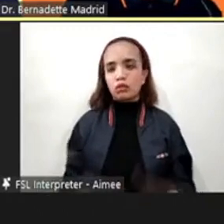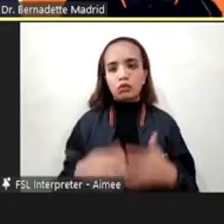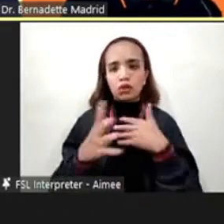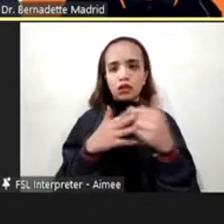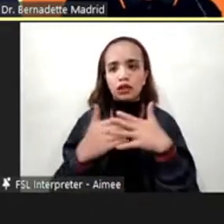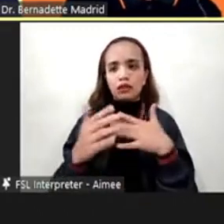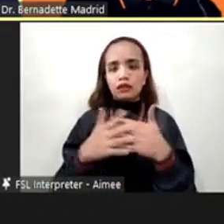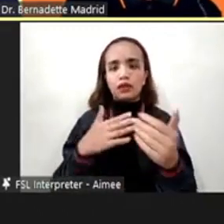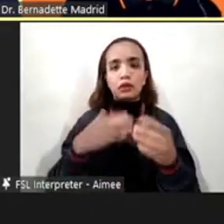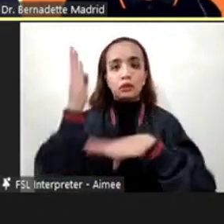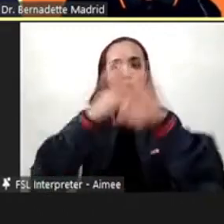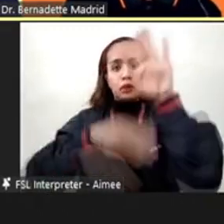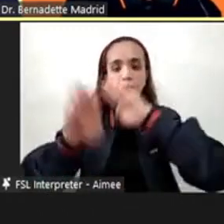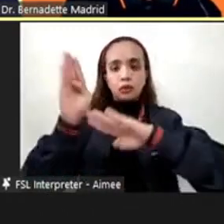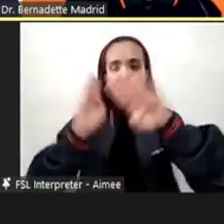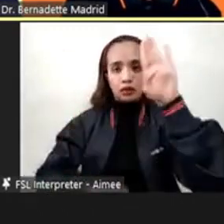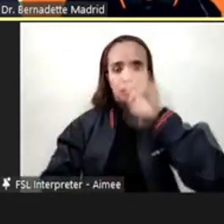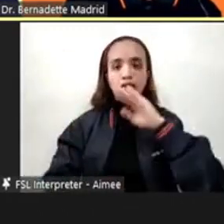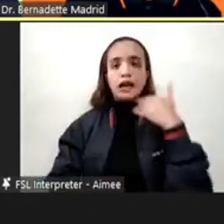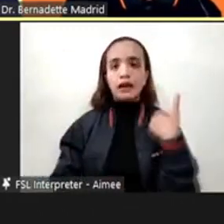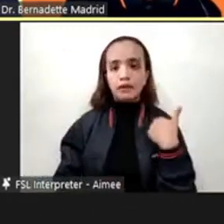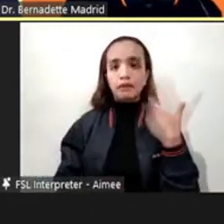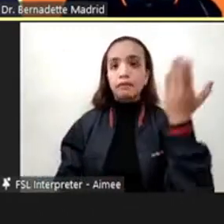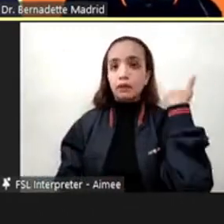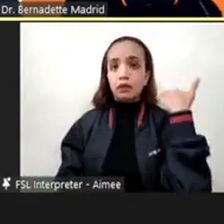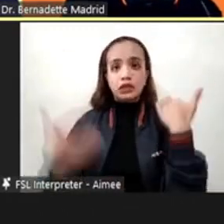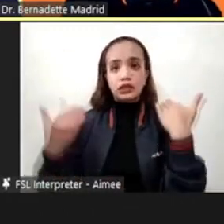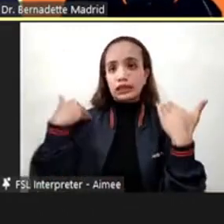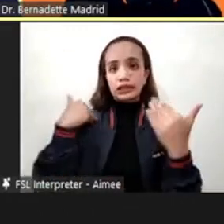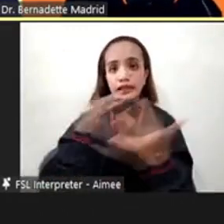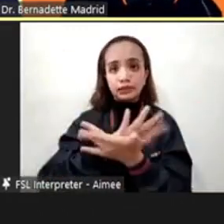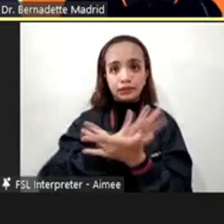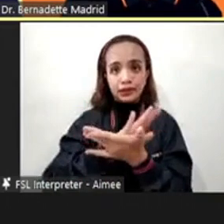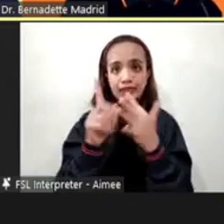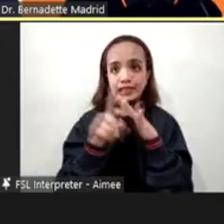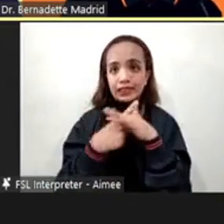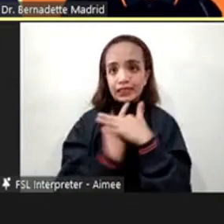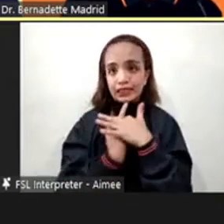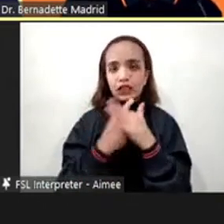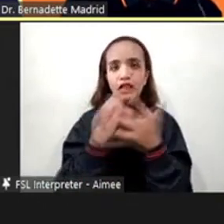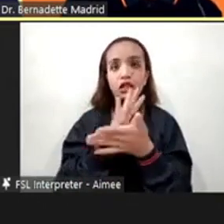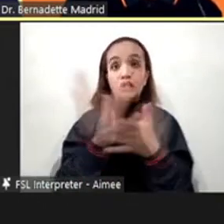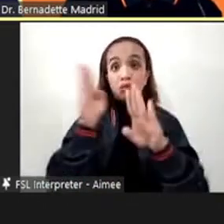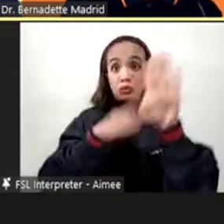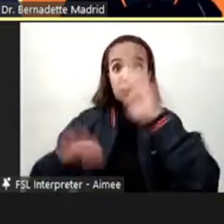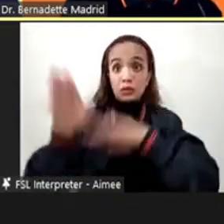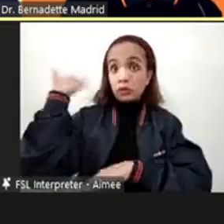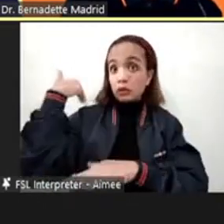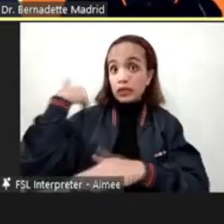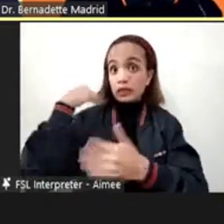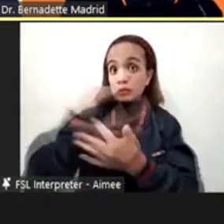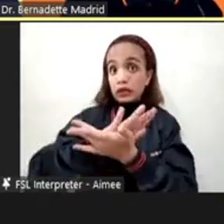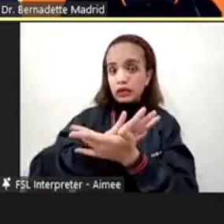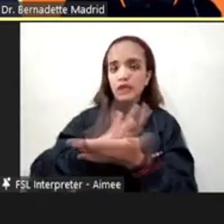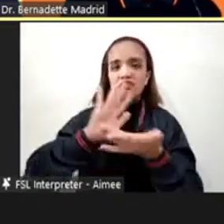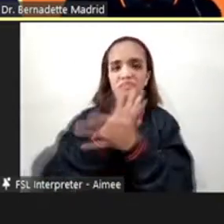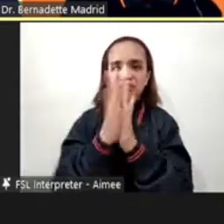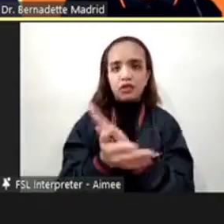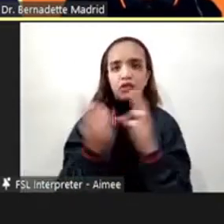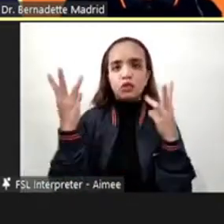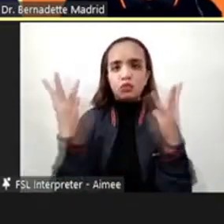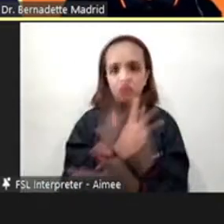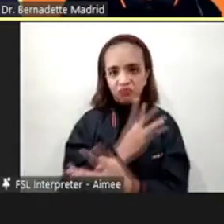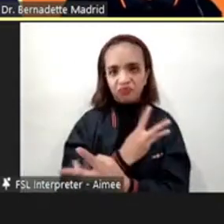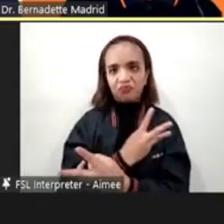have already been there before the pandemic became even worse during the pandemic. And we don't